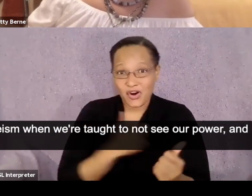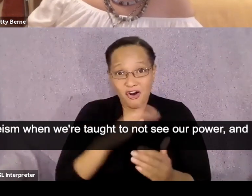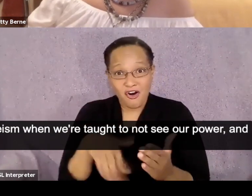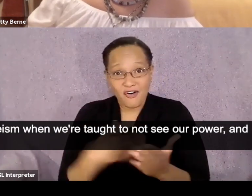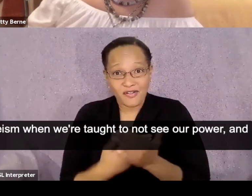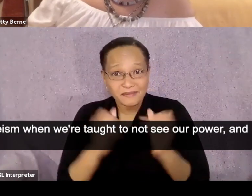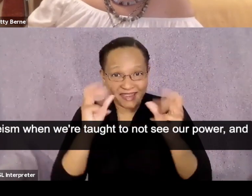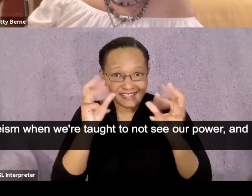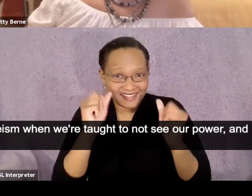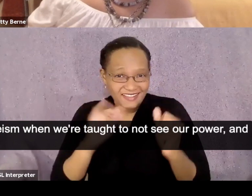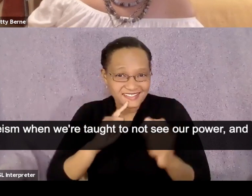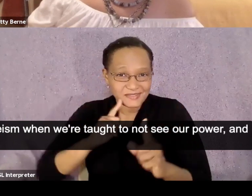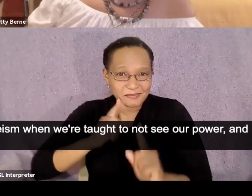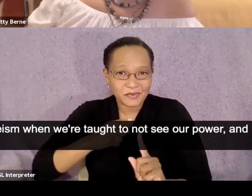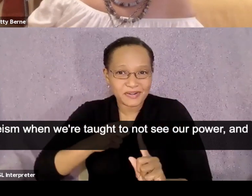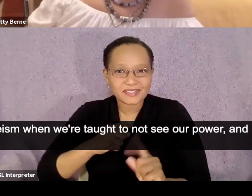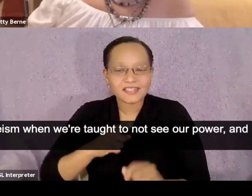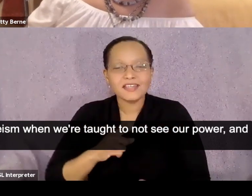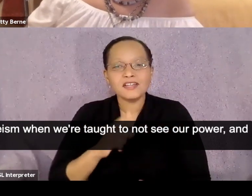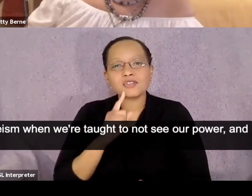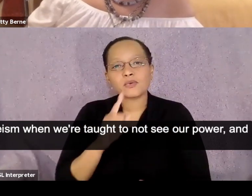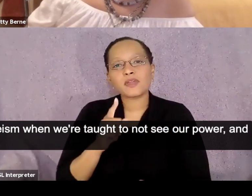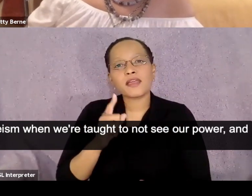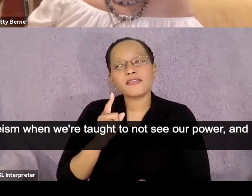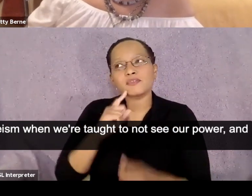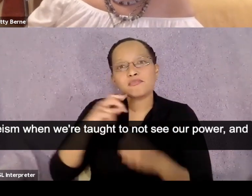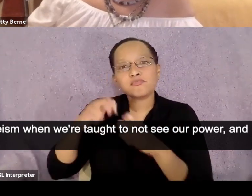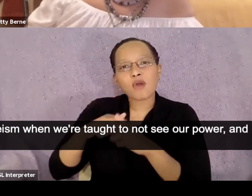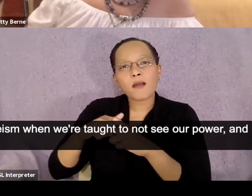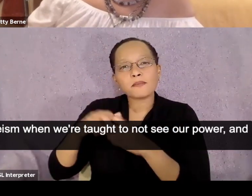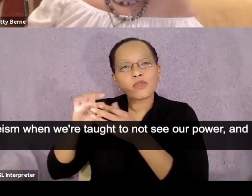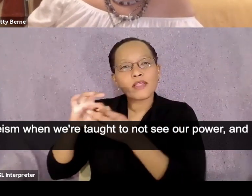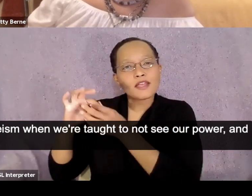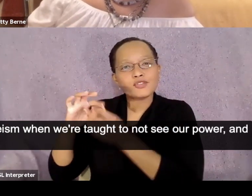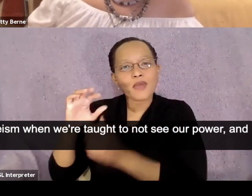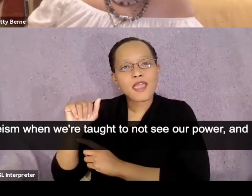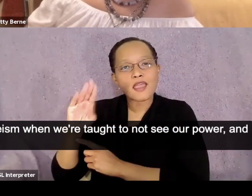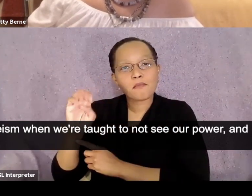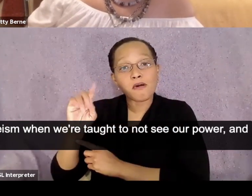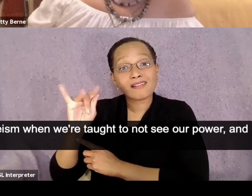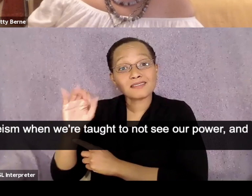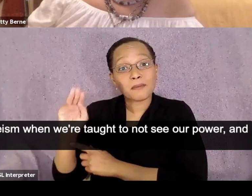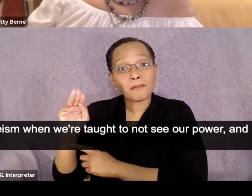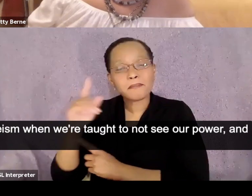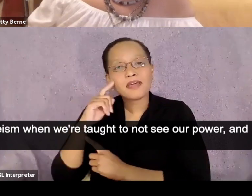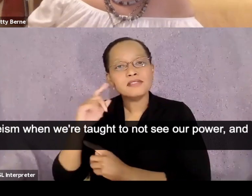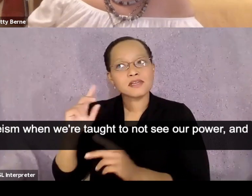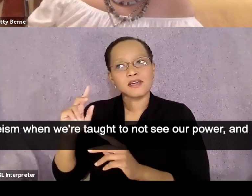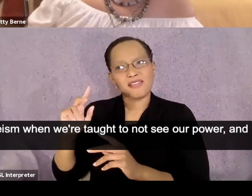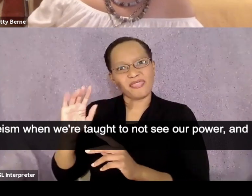And I think it's a real challenge with ableism when we're taught to not see